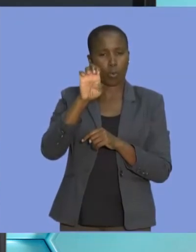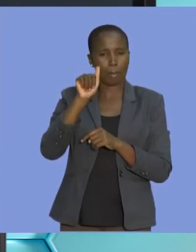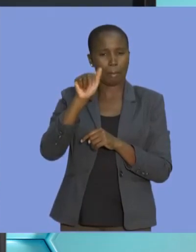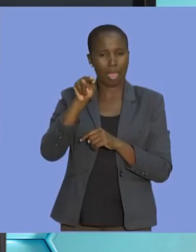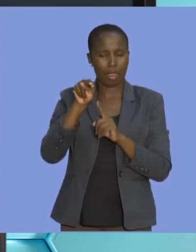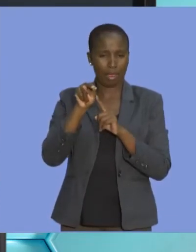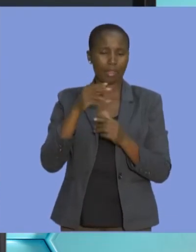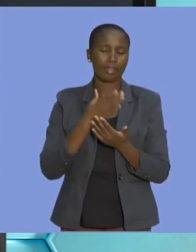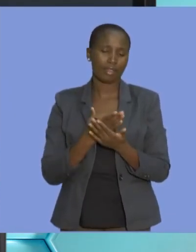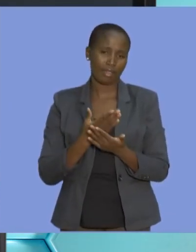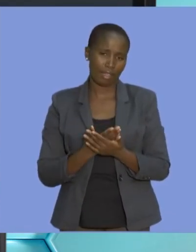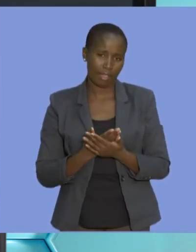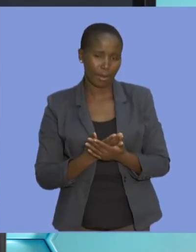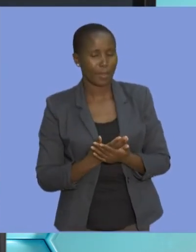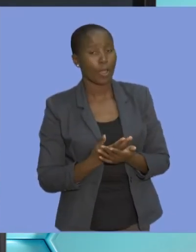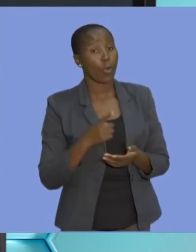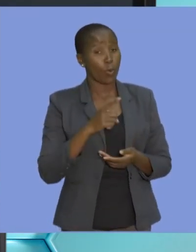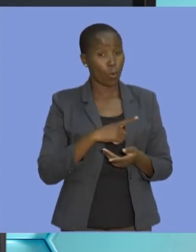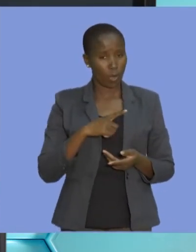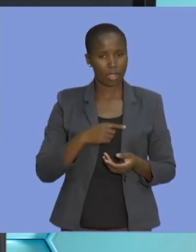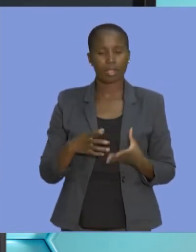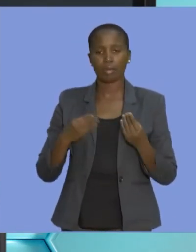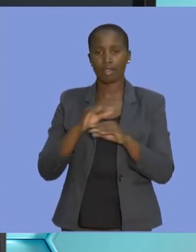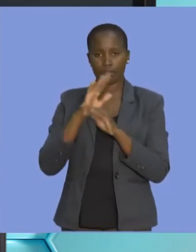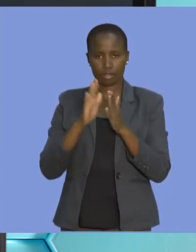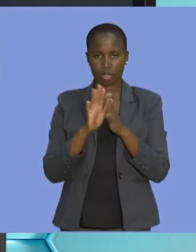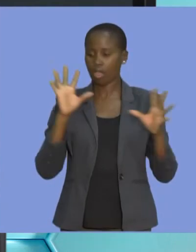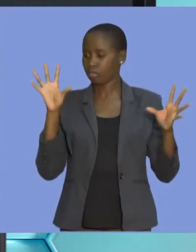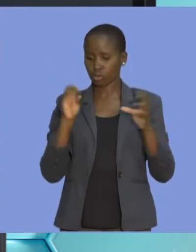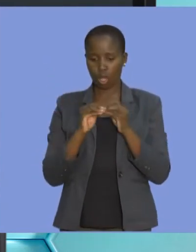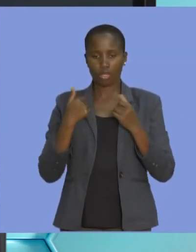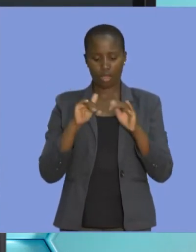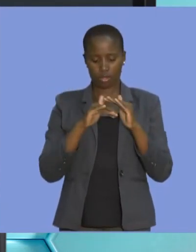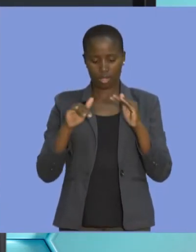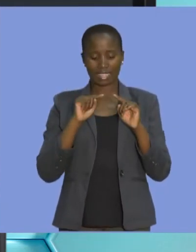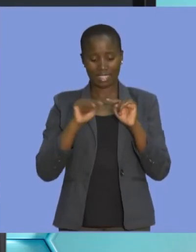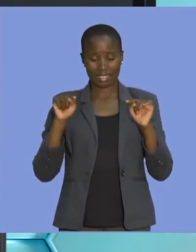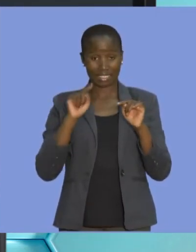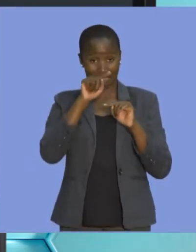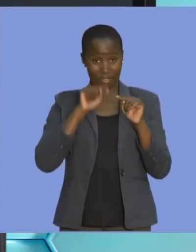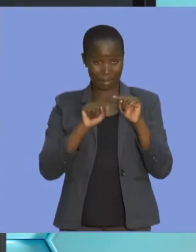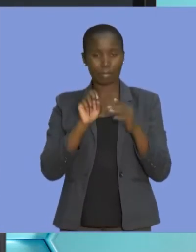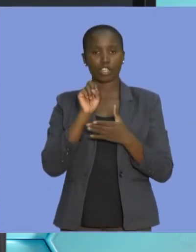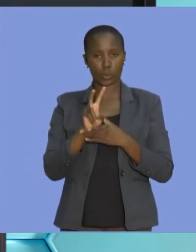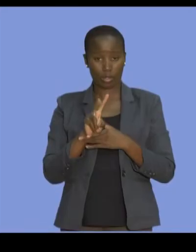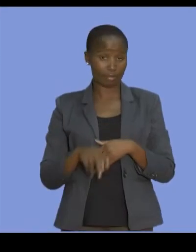average is taking everything divided by 12. So the extreme value can affect our average.